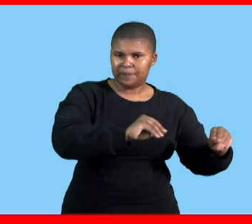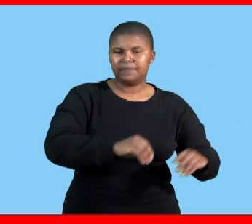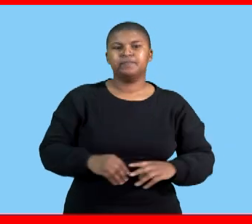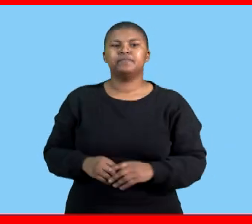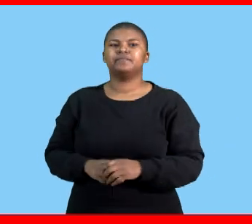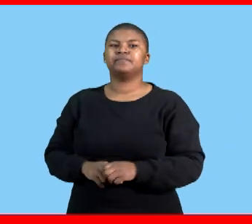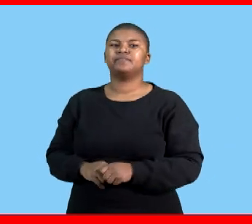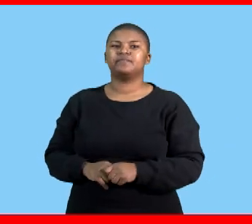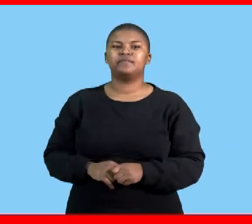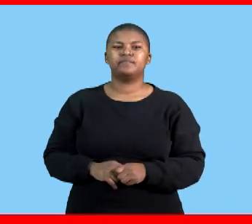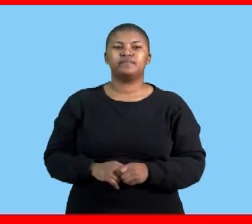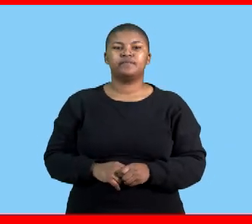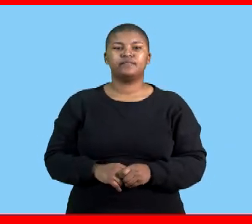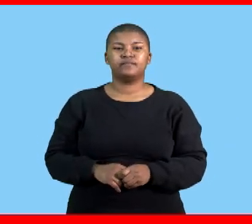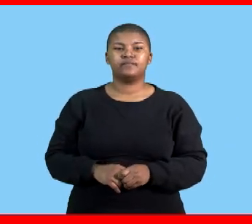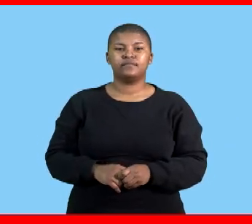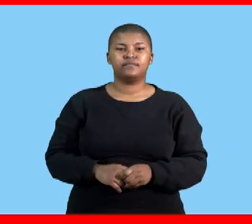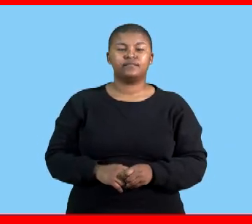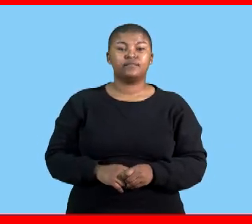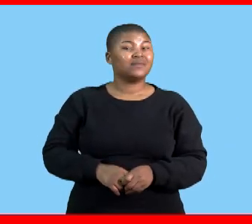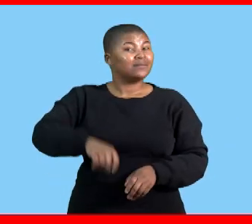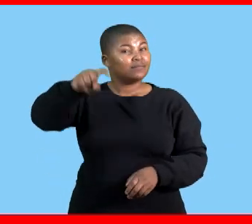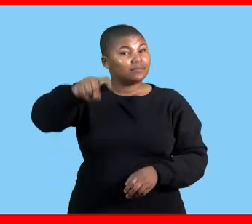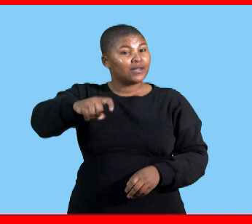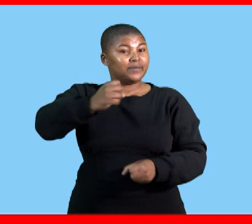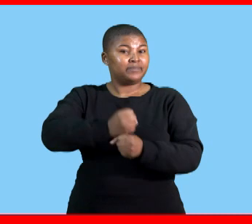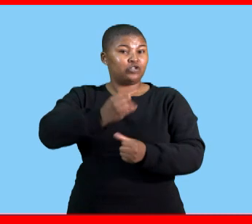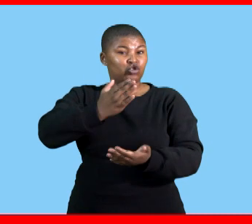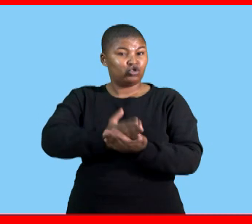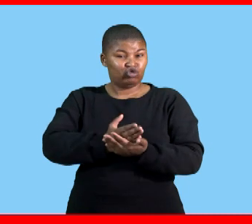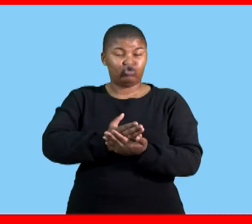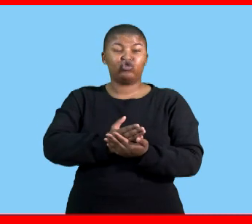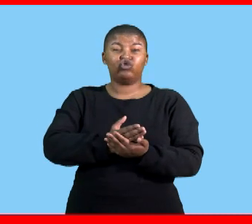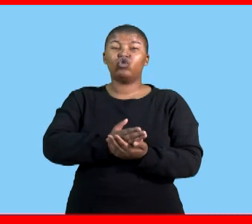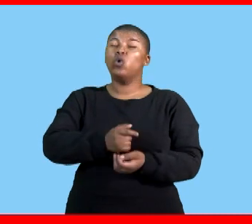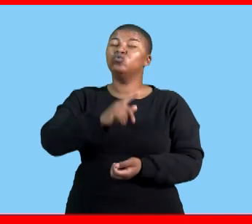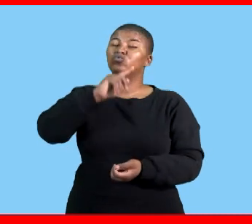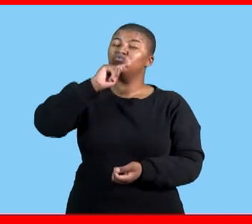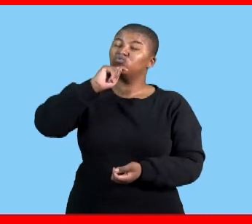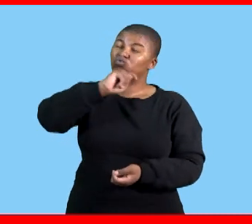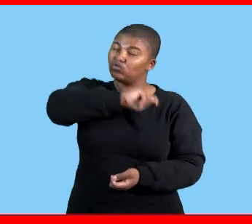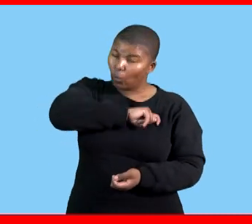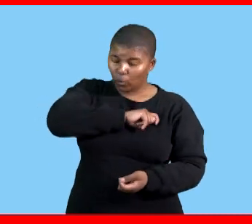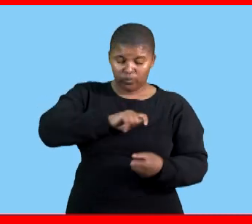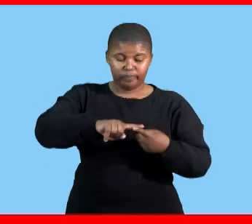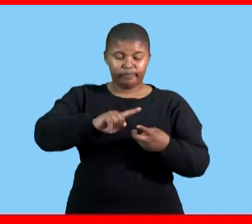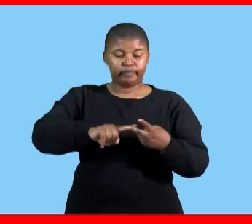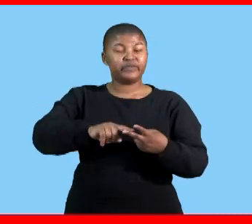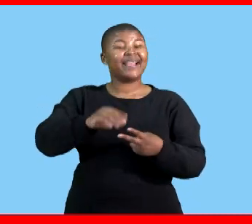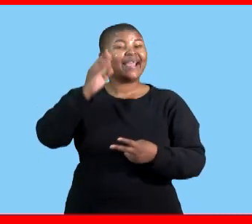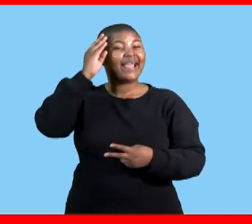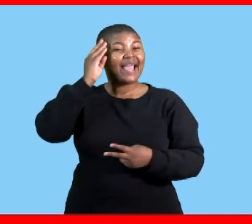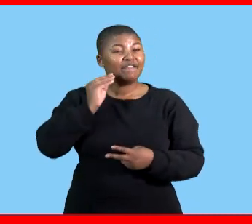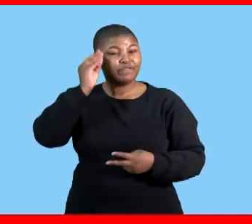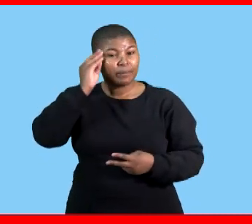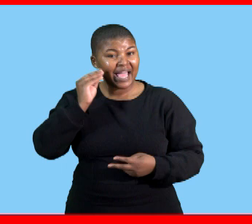We must also ensure that accurate as well as correct information is provided when we